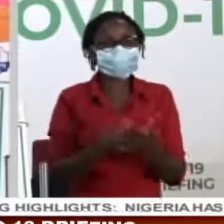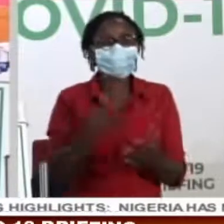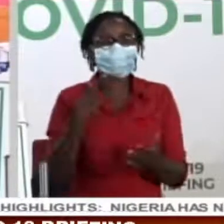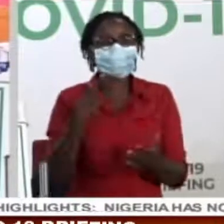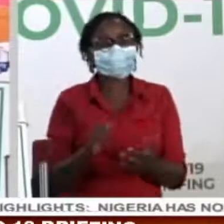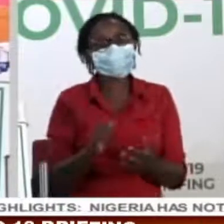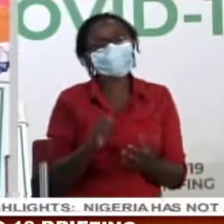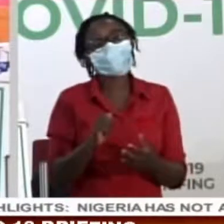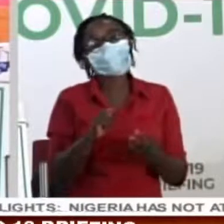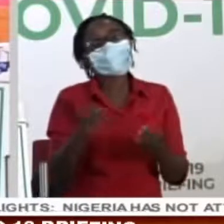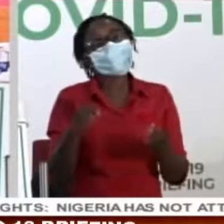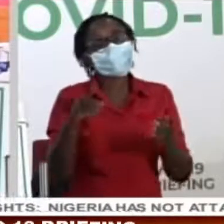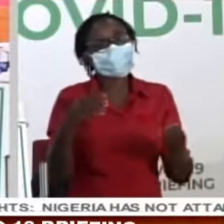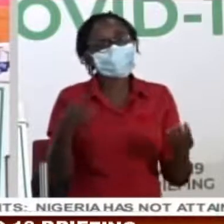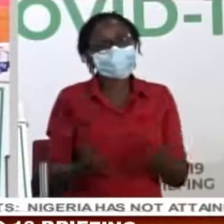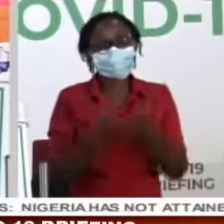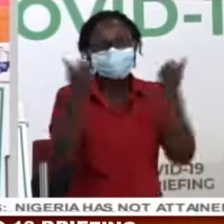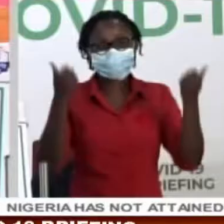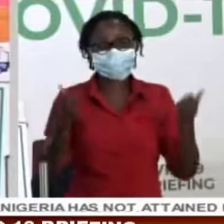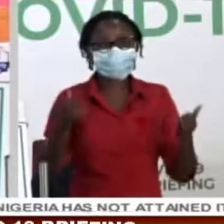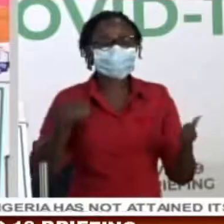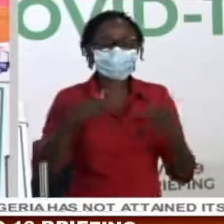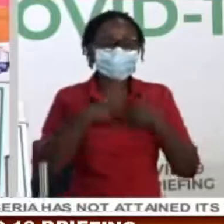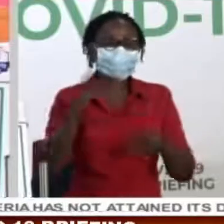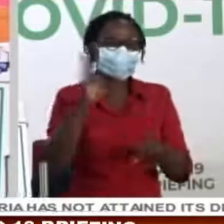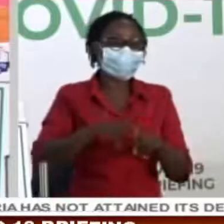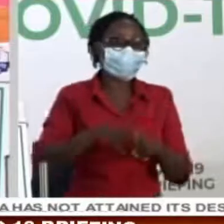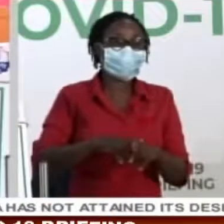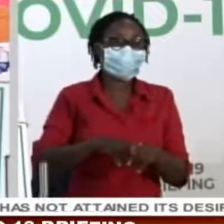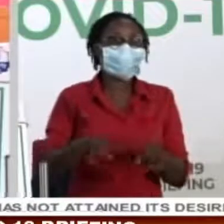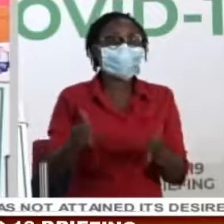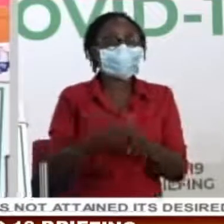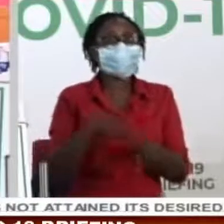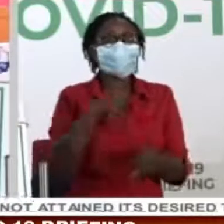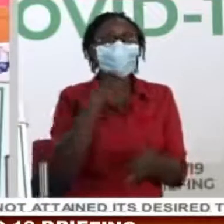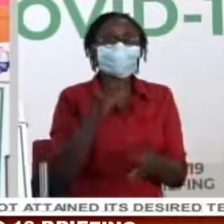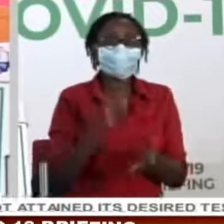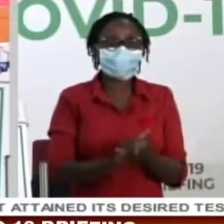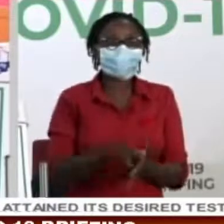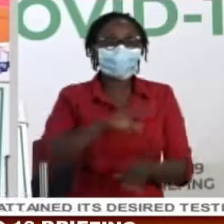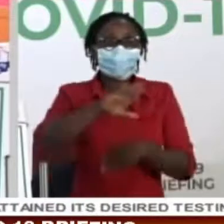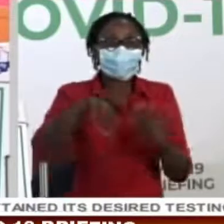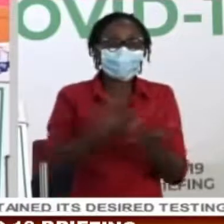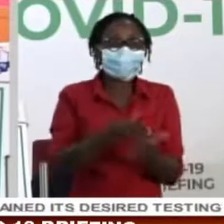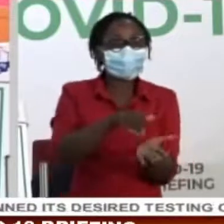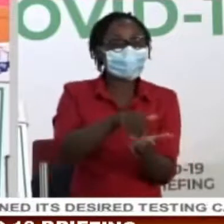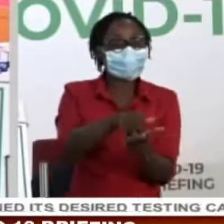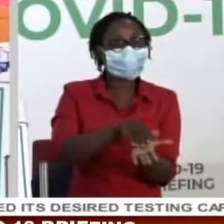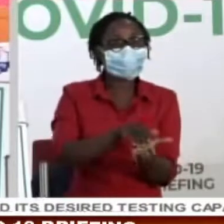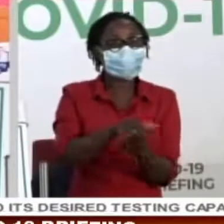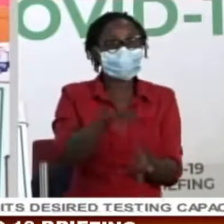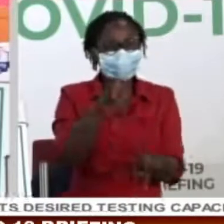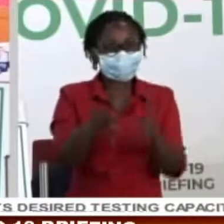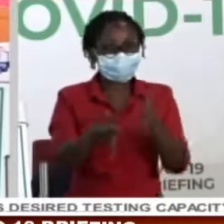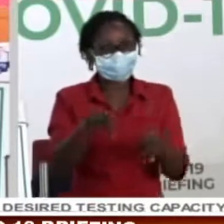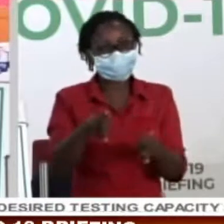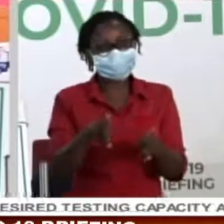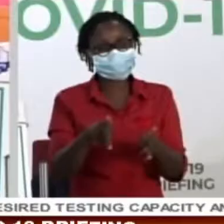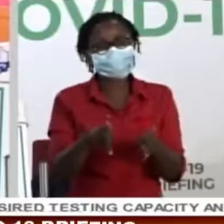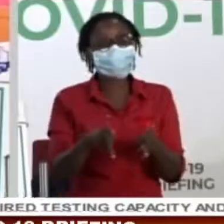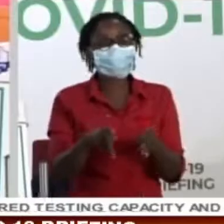chain. We have repeatedly also urged that all vulnerable persons with